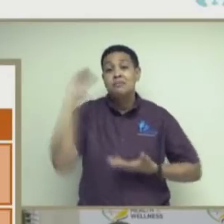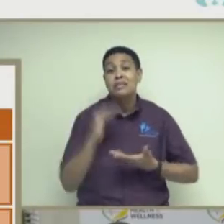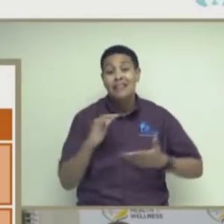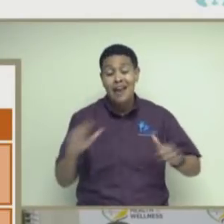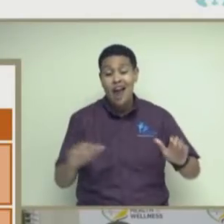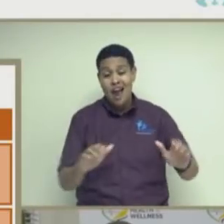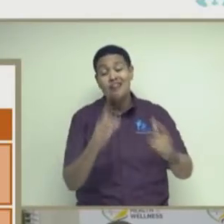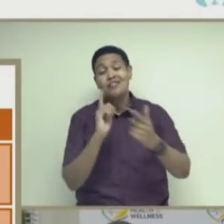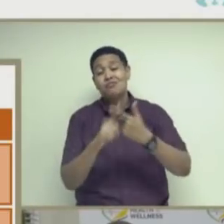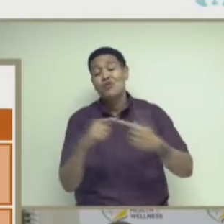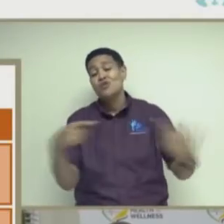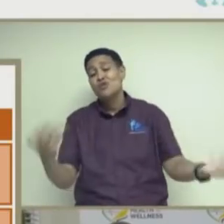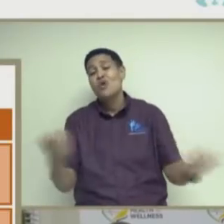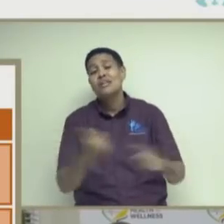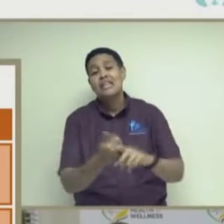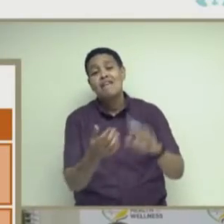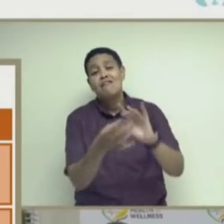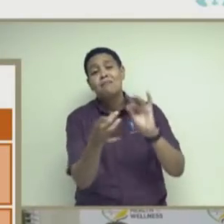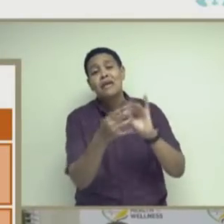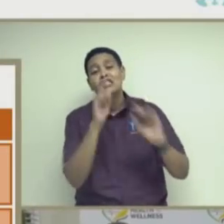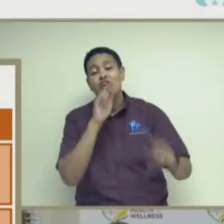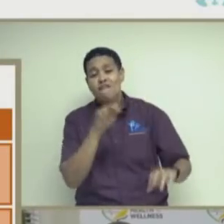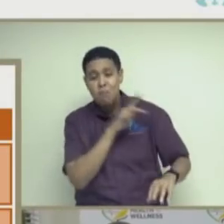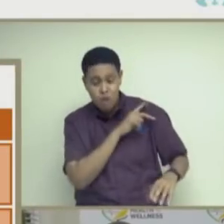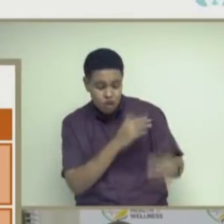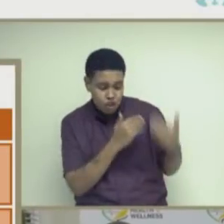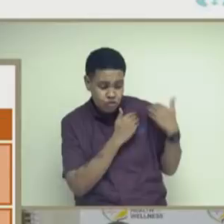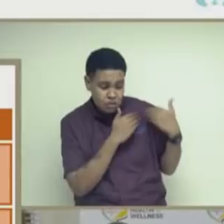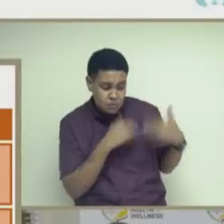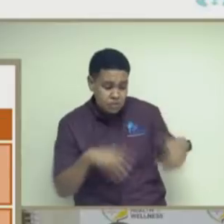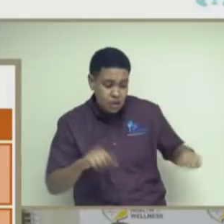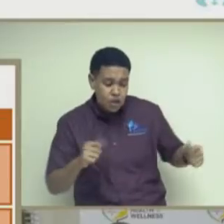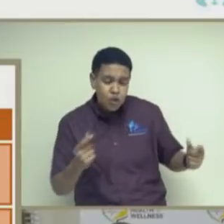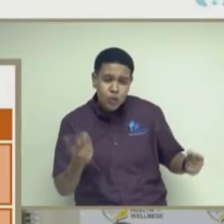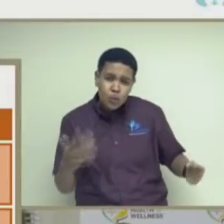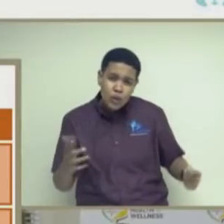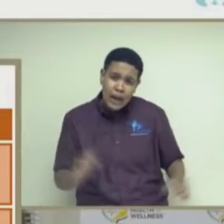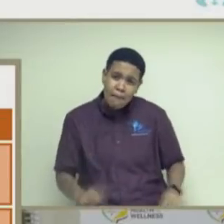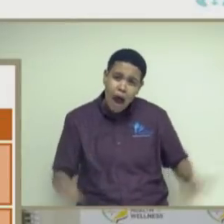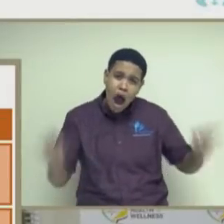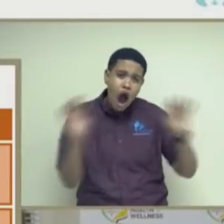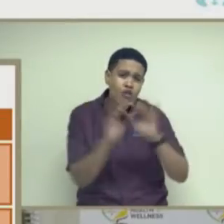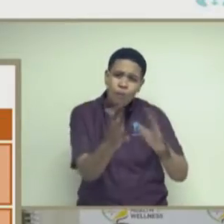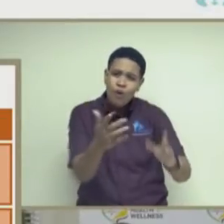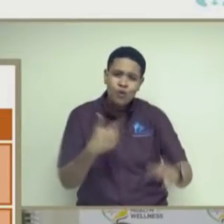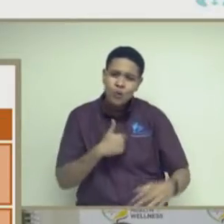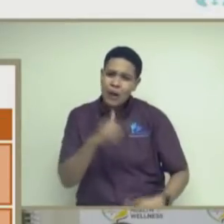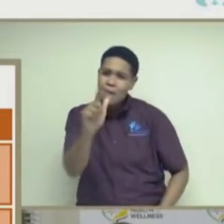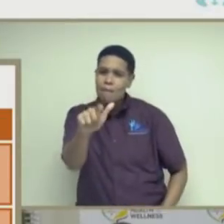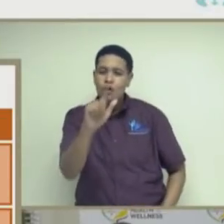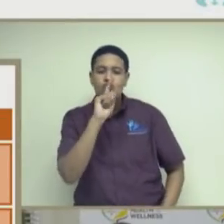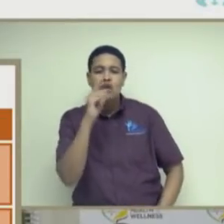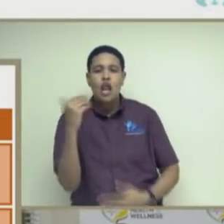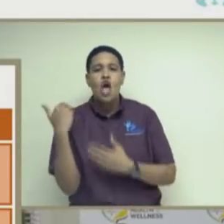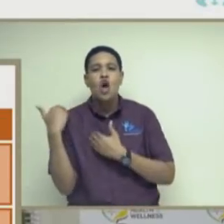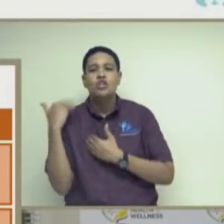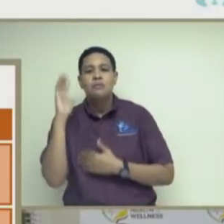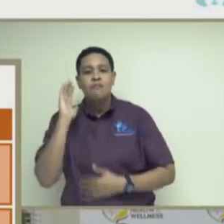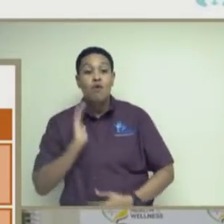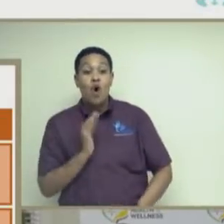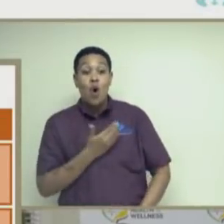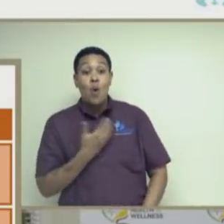And of course, the message of personal responsibility is paramount. We must be accountable for our